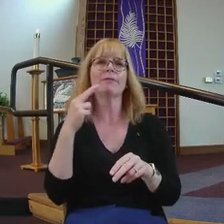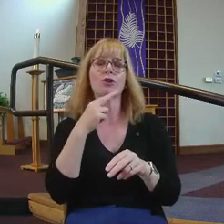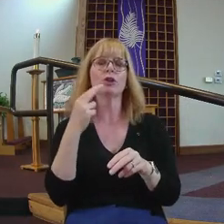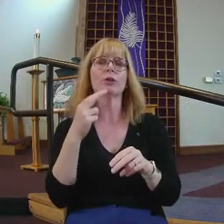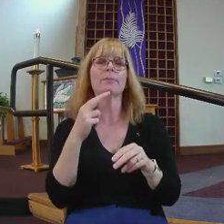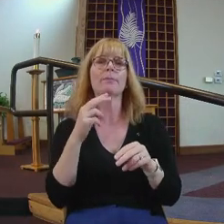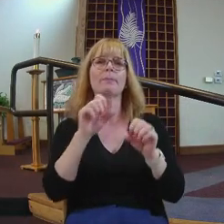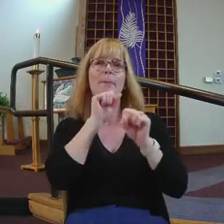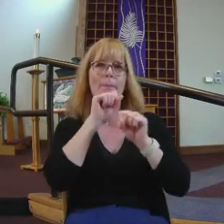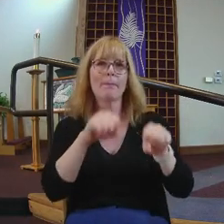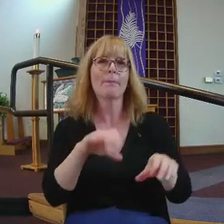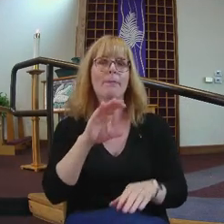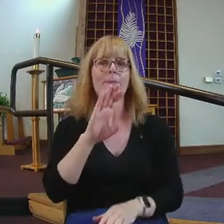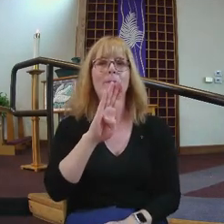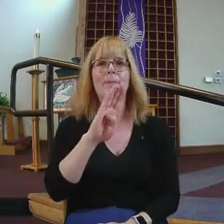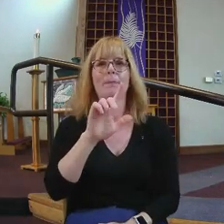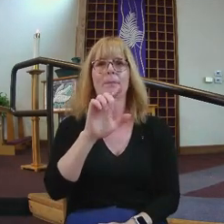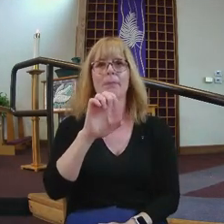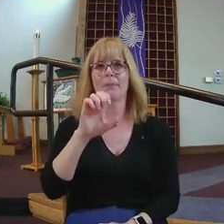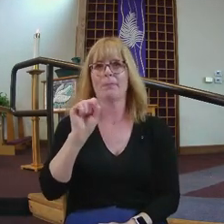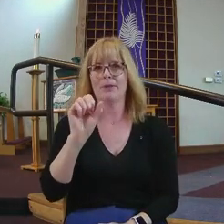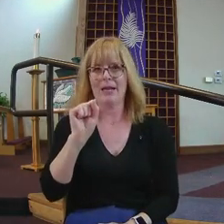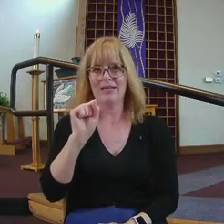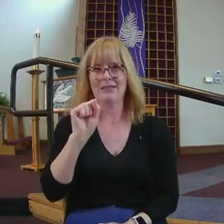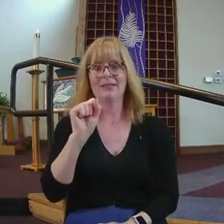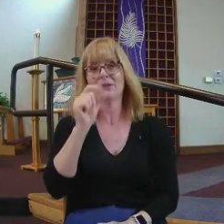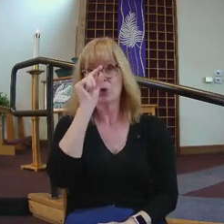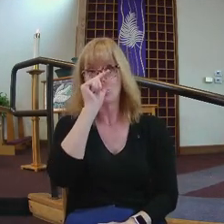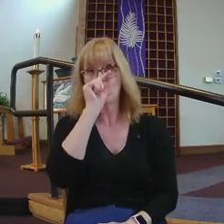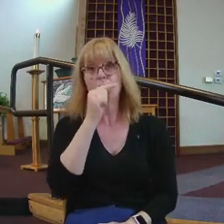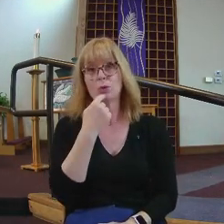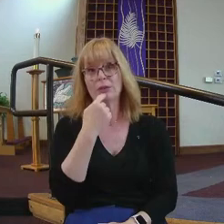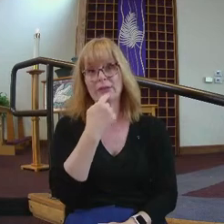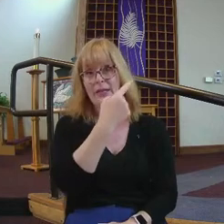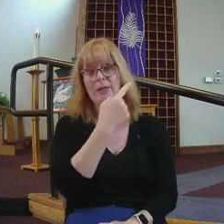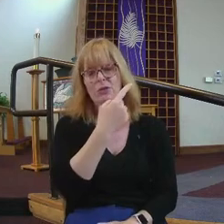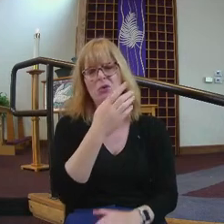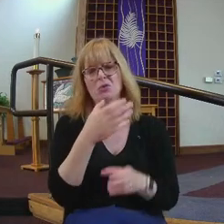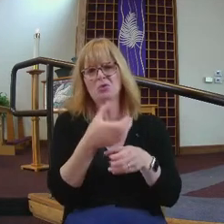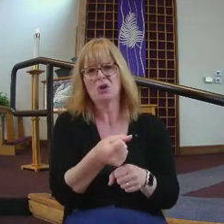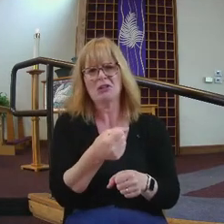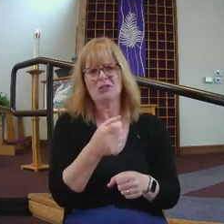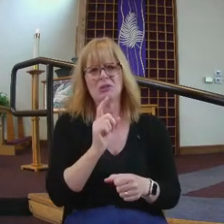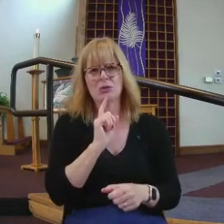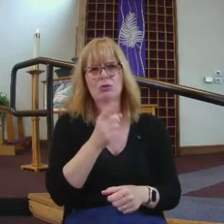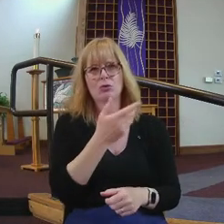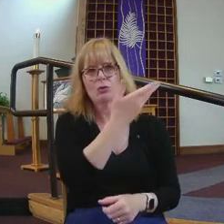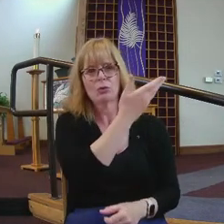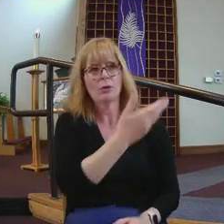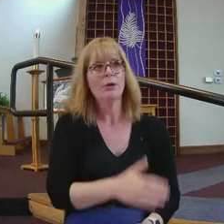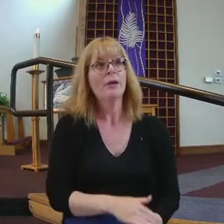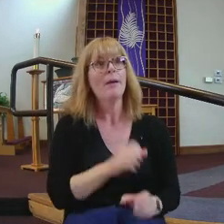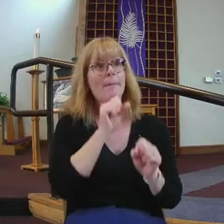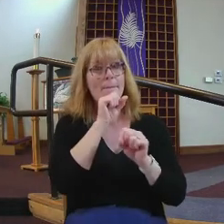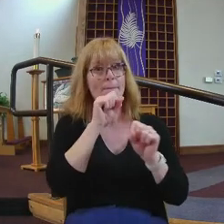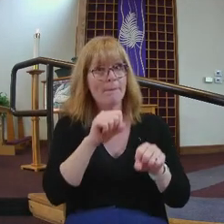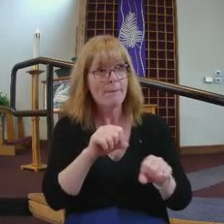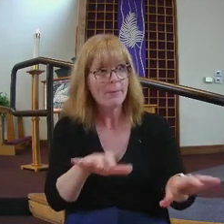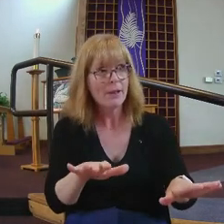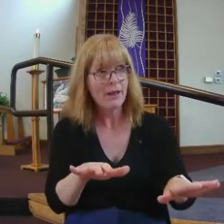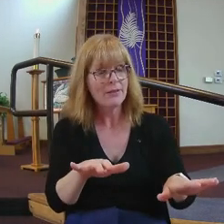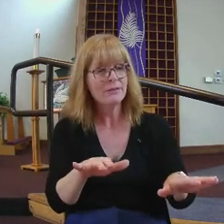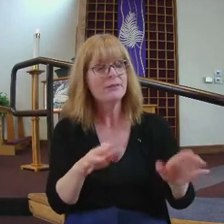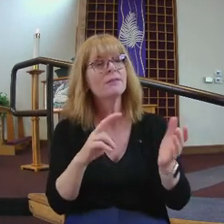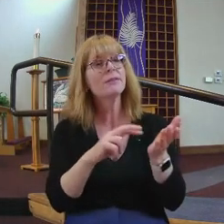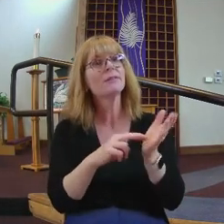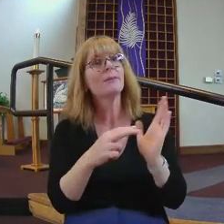Googled it, and the internet's right on everything, so trust me on this. It says that to bless means